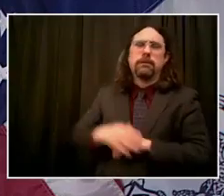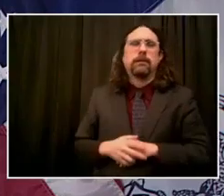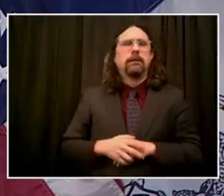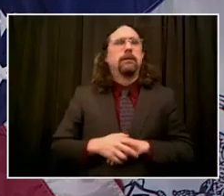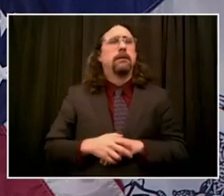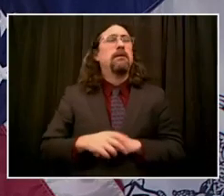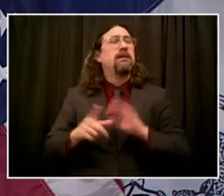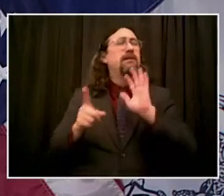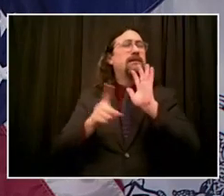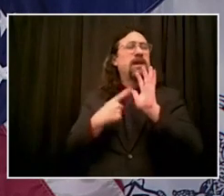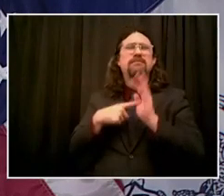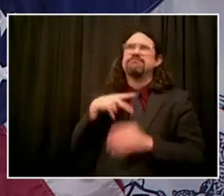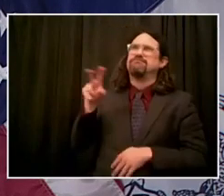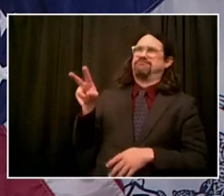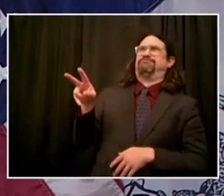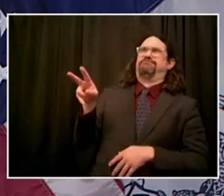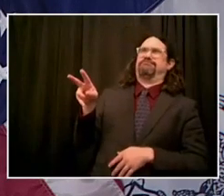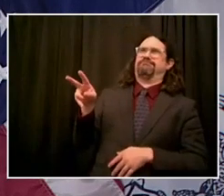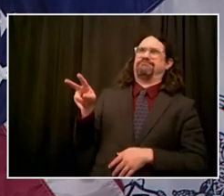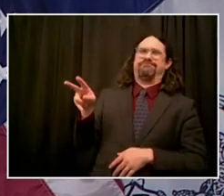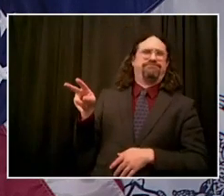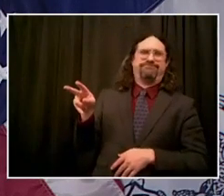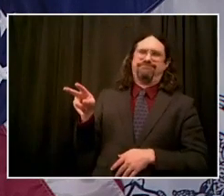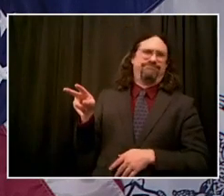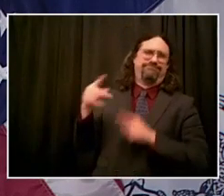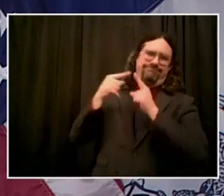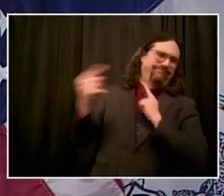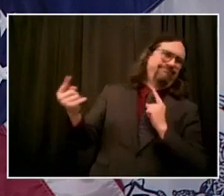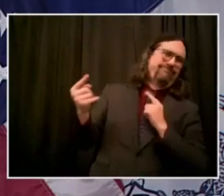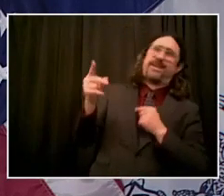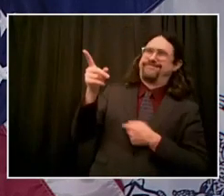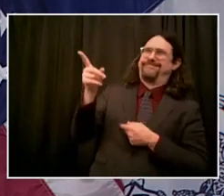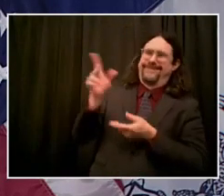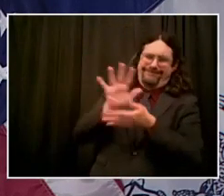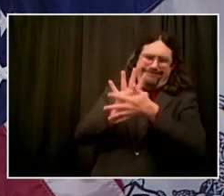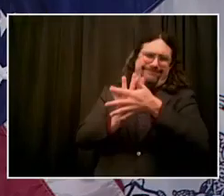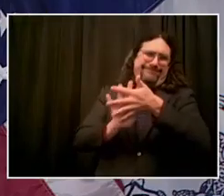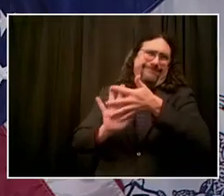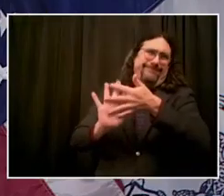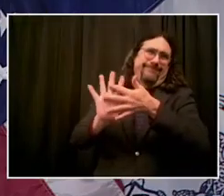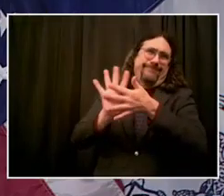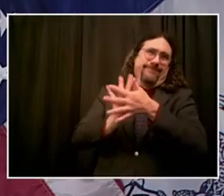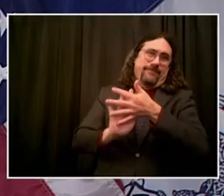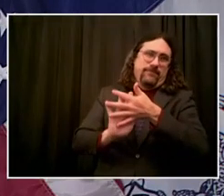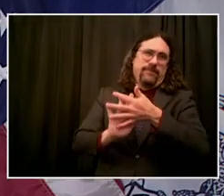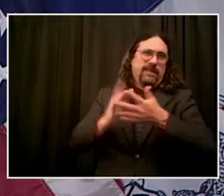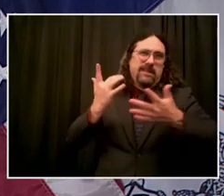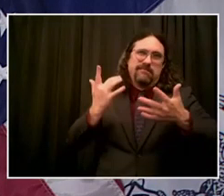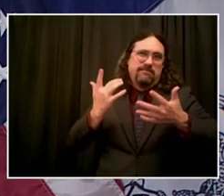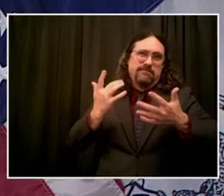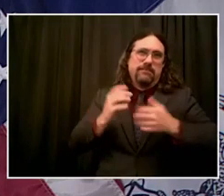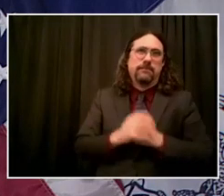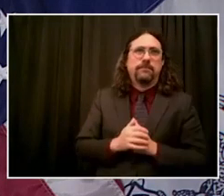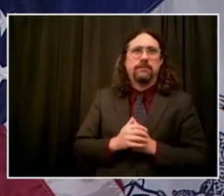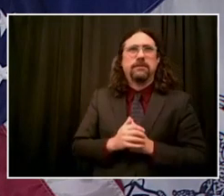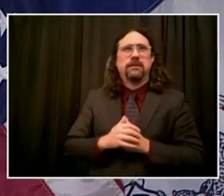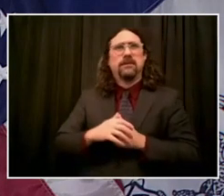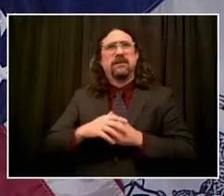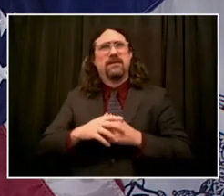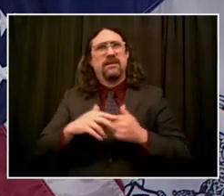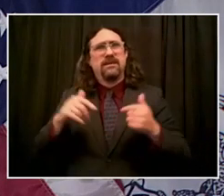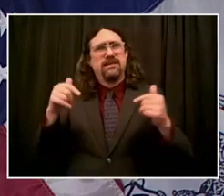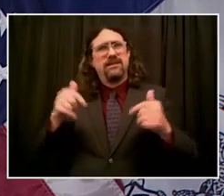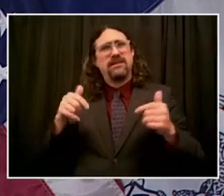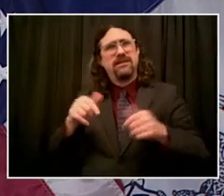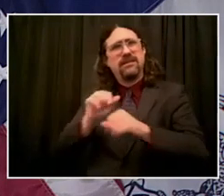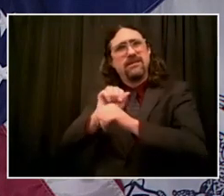a horrible crisis. It is going to go on for a certain number of months. When we come out of this, we have to keep transforming the city.